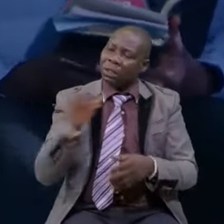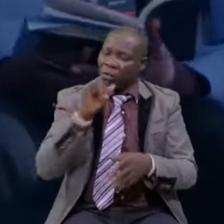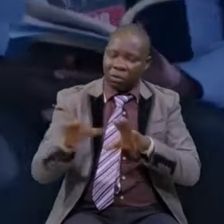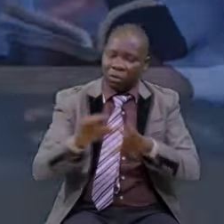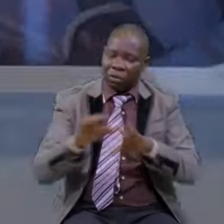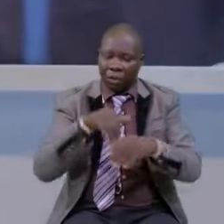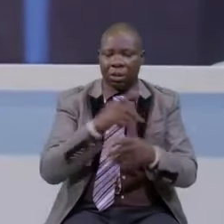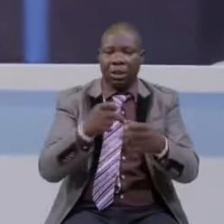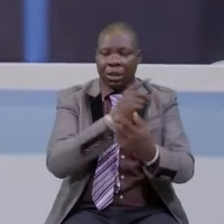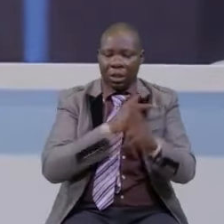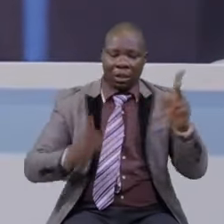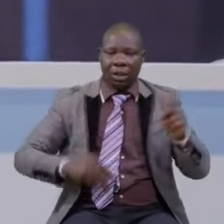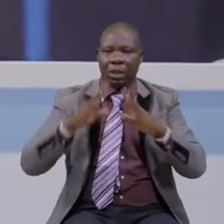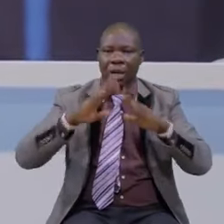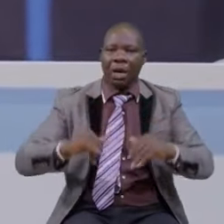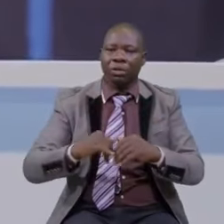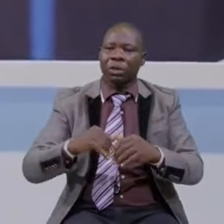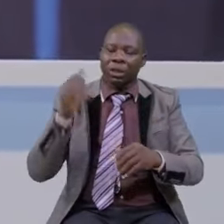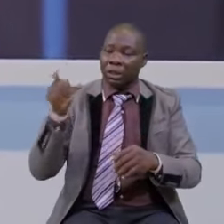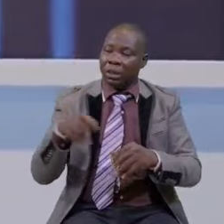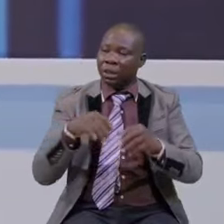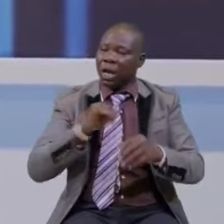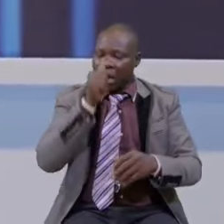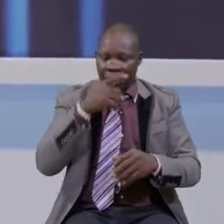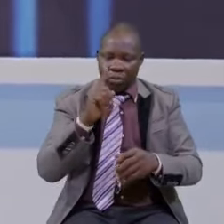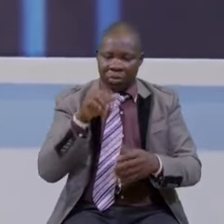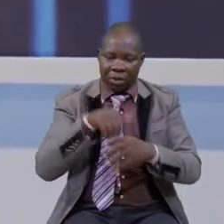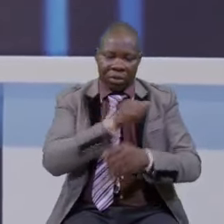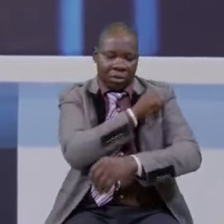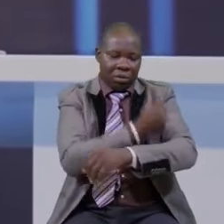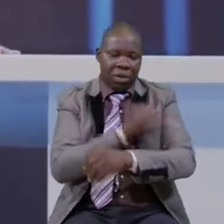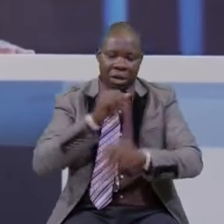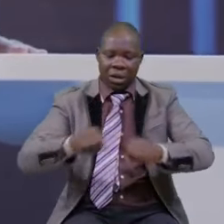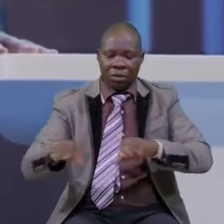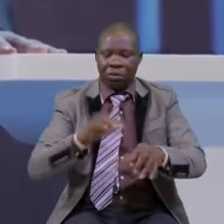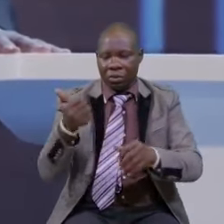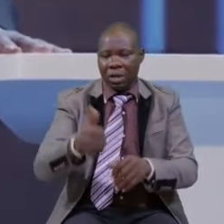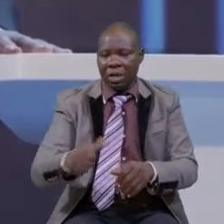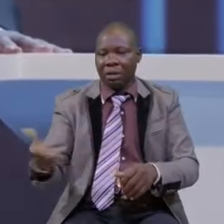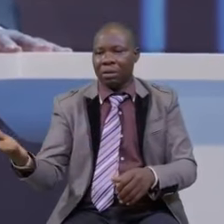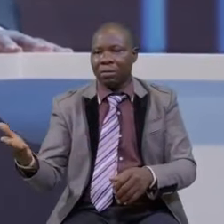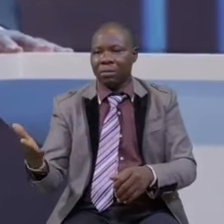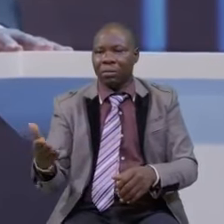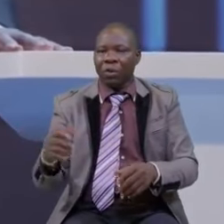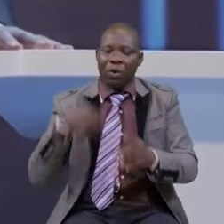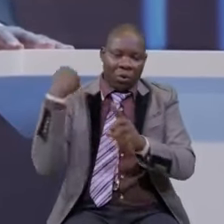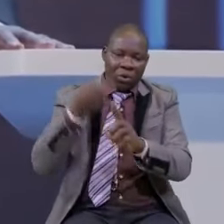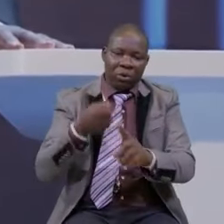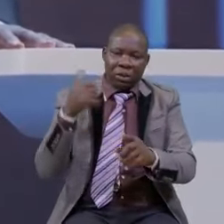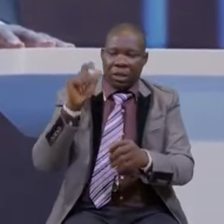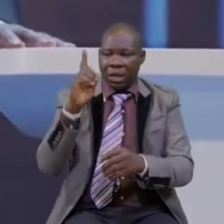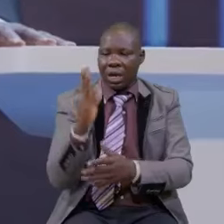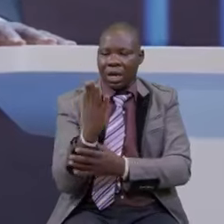do anything, until the hand came. Take him. You know the story. You